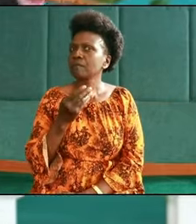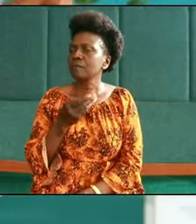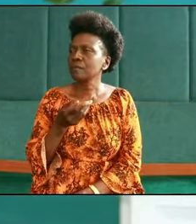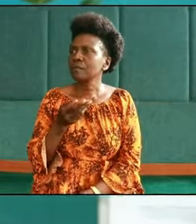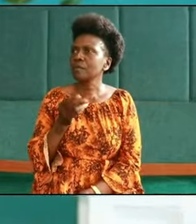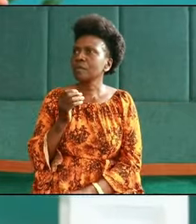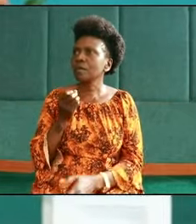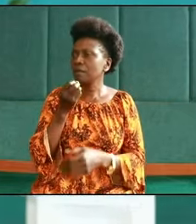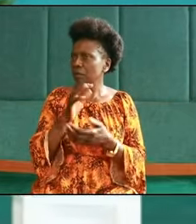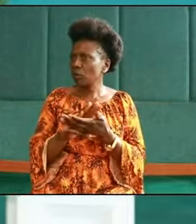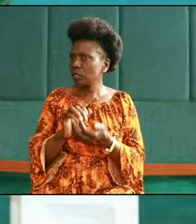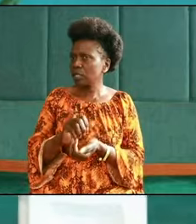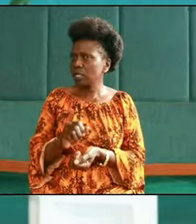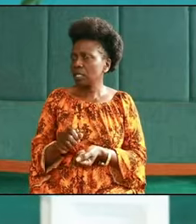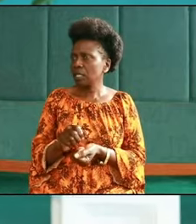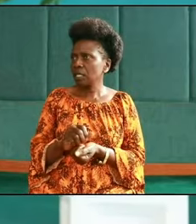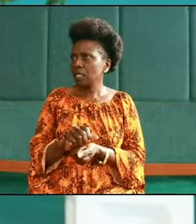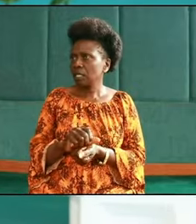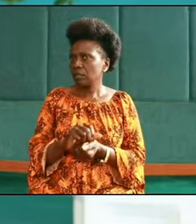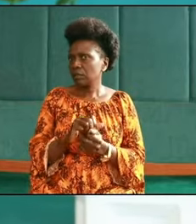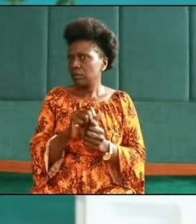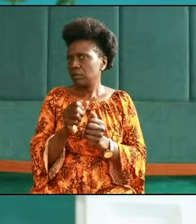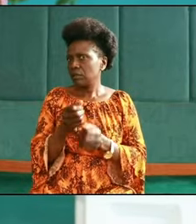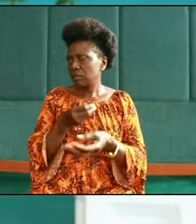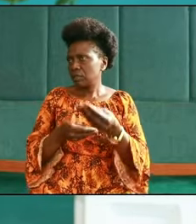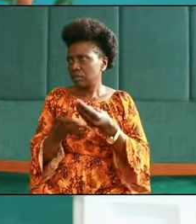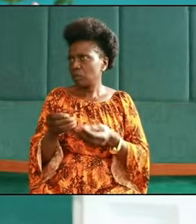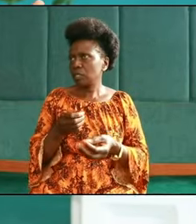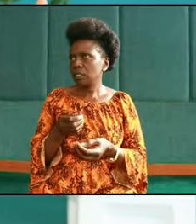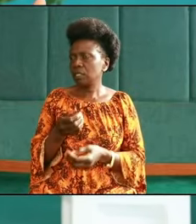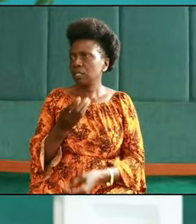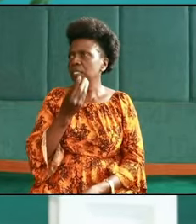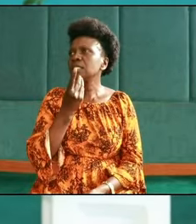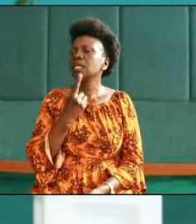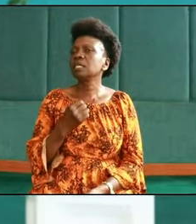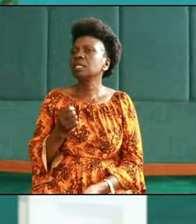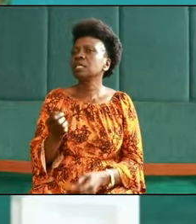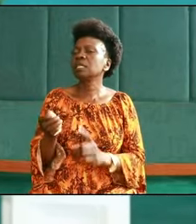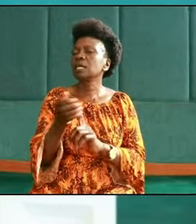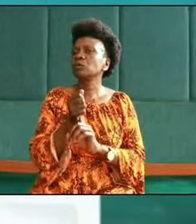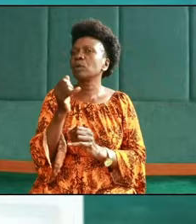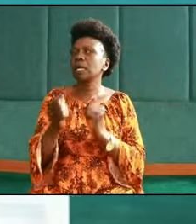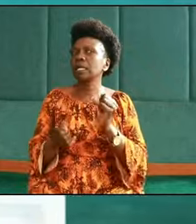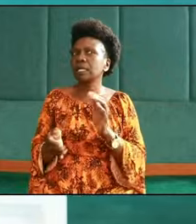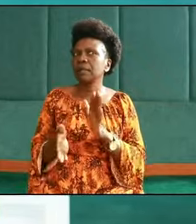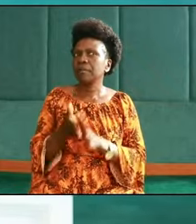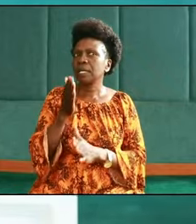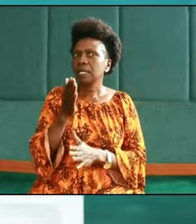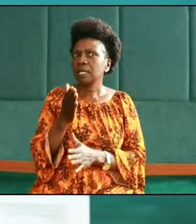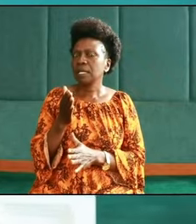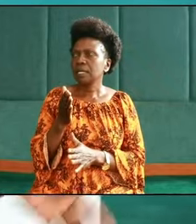when the vows were exchanged, he was eager that it gets to an end. And immediately